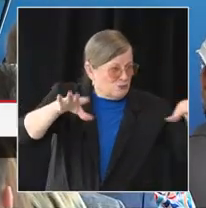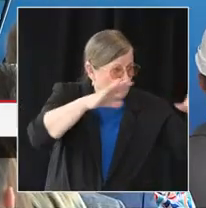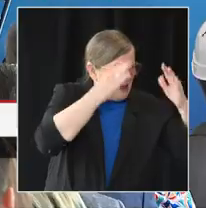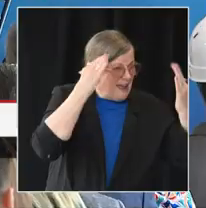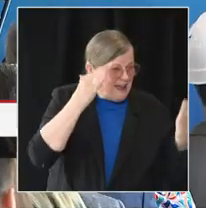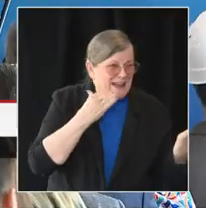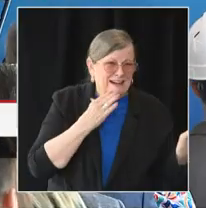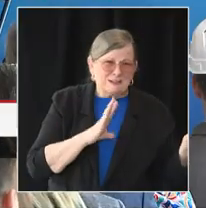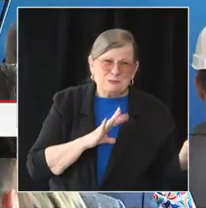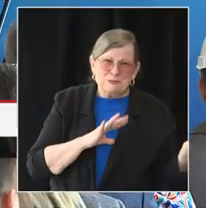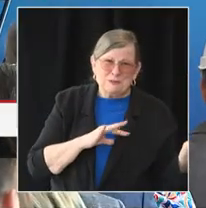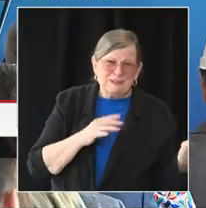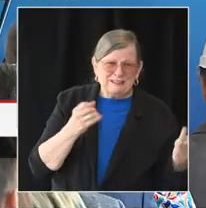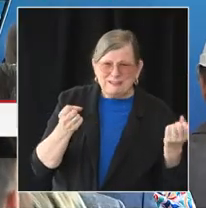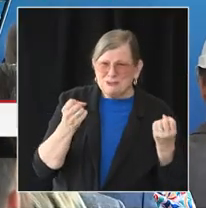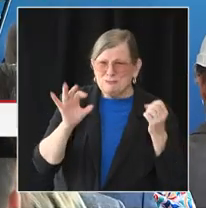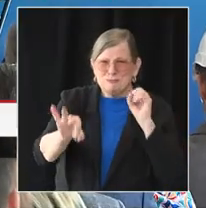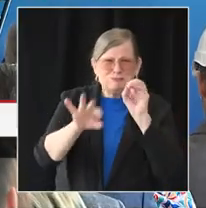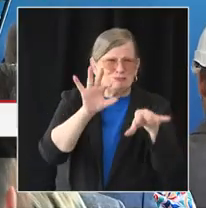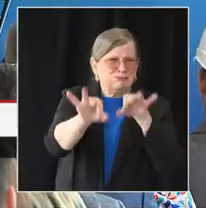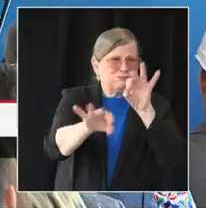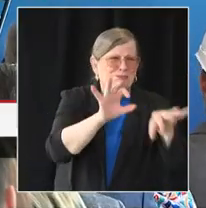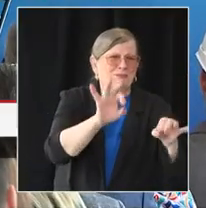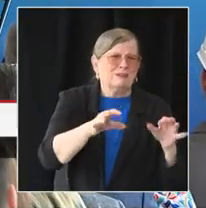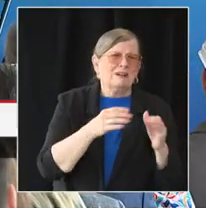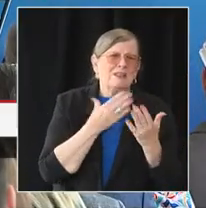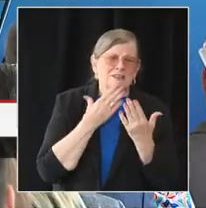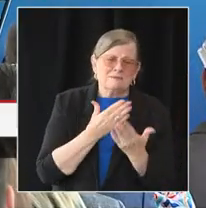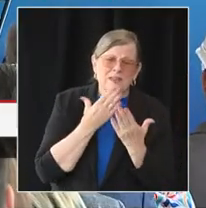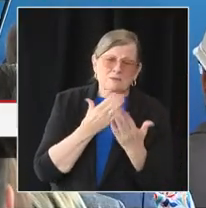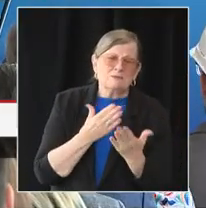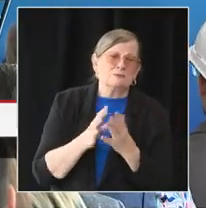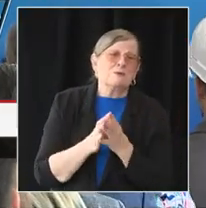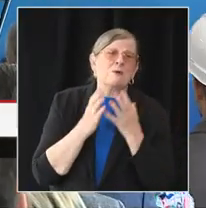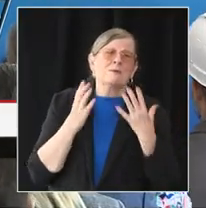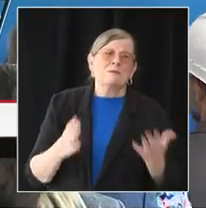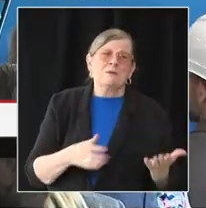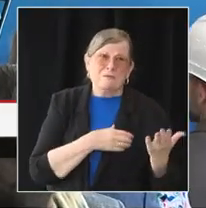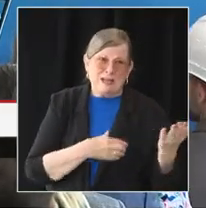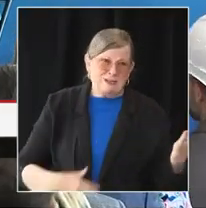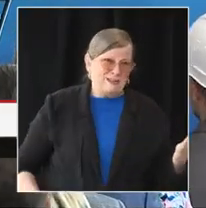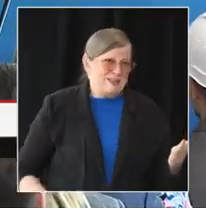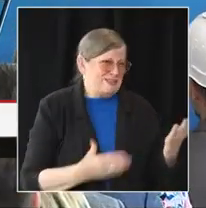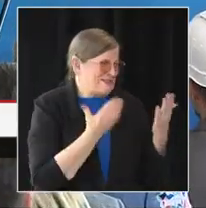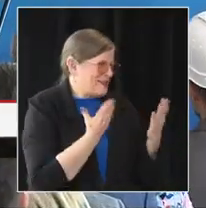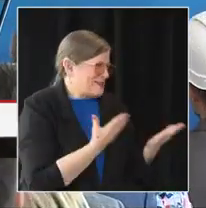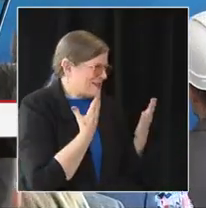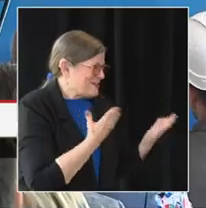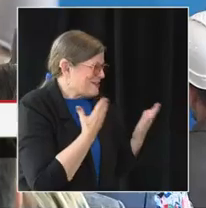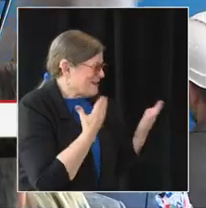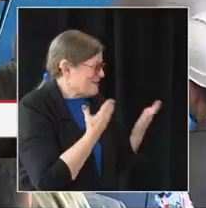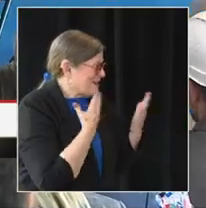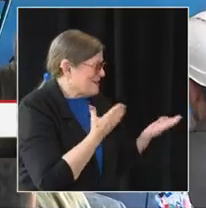to execute. We want to thank you so much, Mayor Bowser, for being here this morning, sharing the